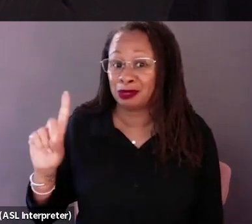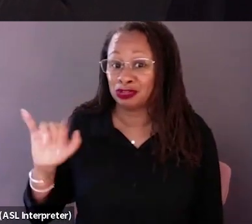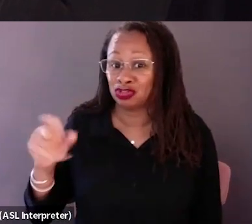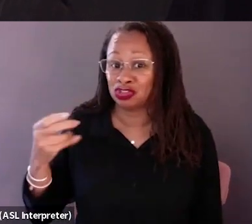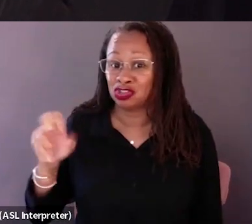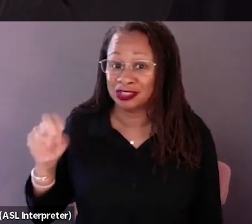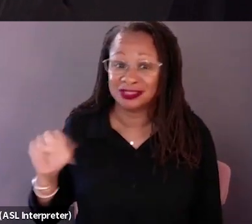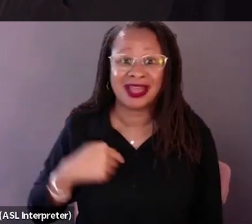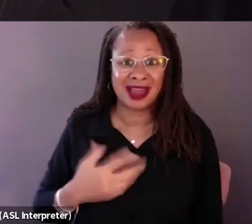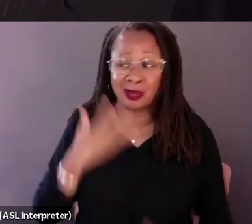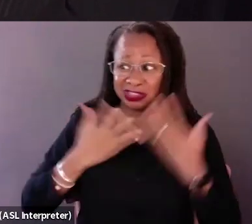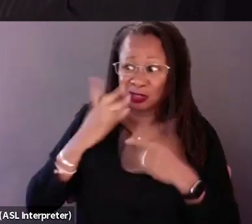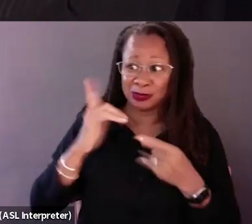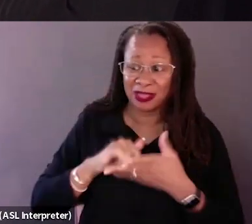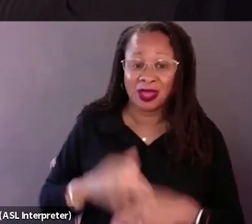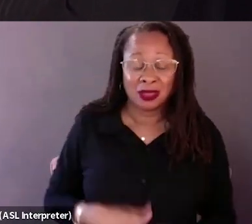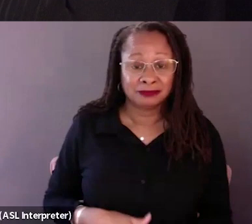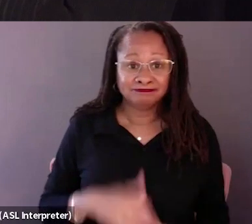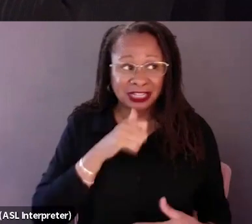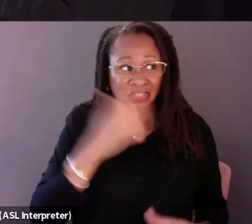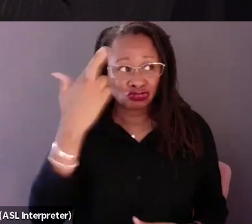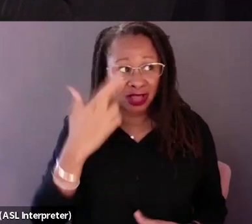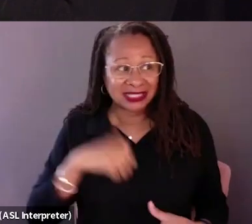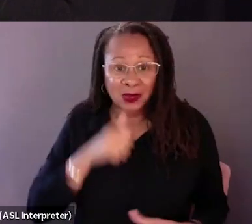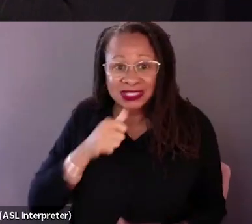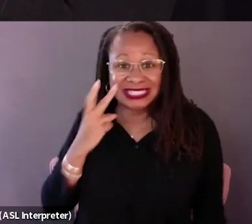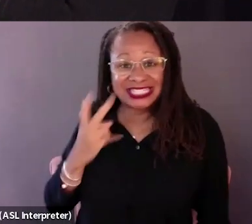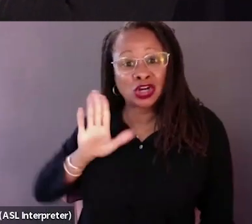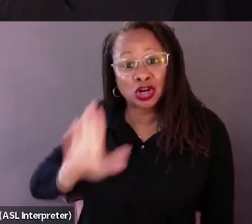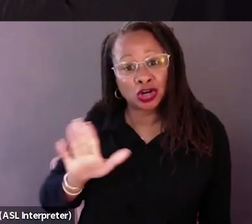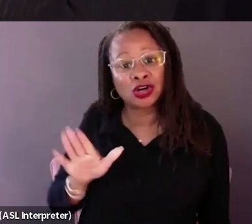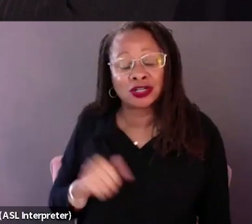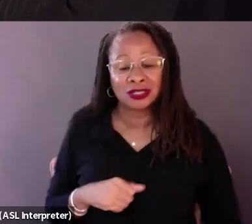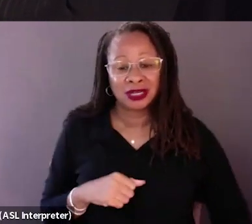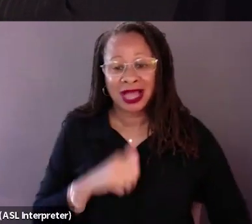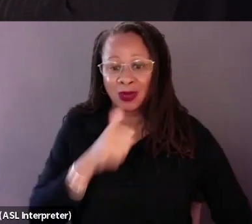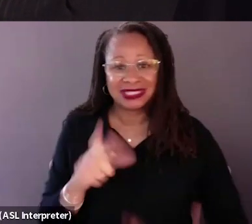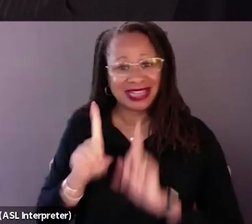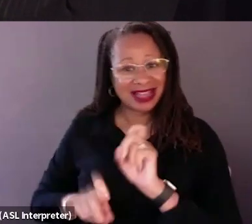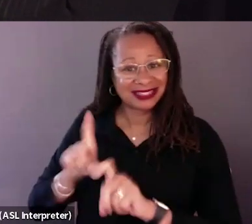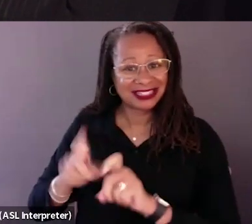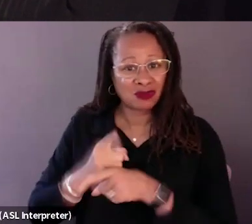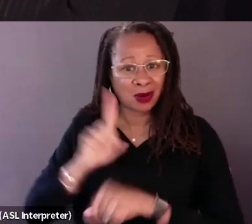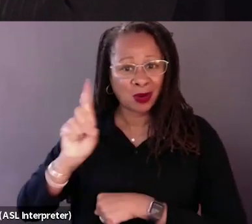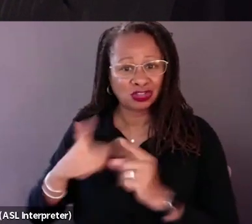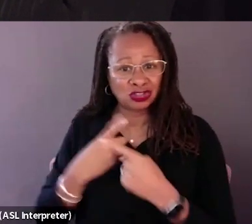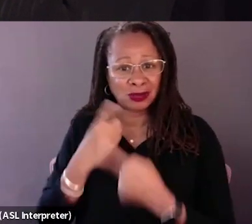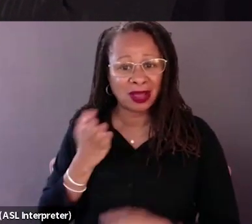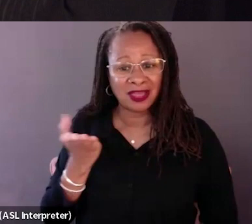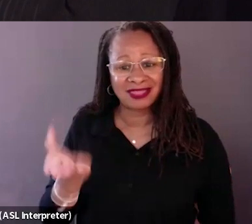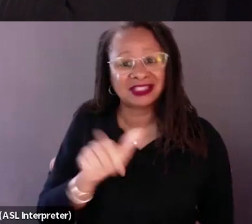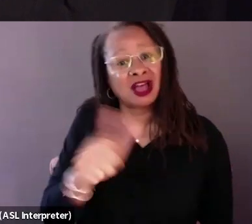ashamed that like it didn't occur to me that I wasn't seeing her, you know, I wasn't asking the questions about like this